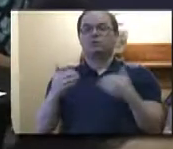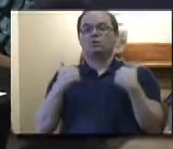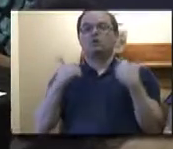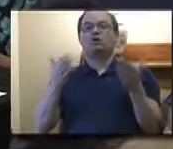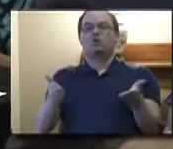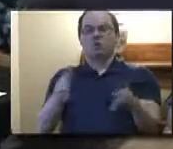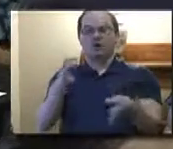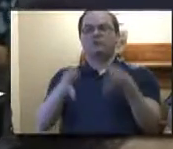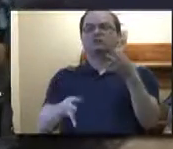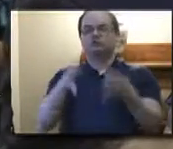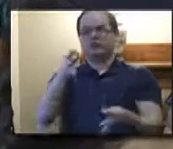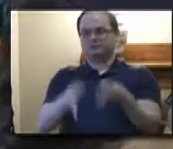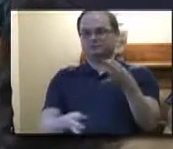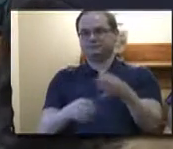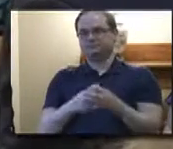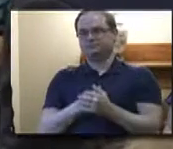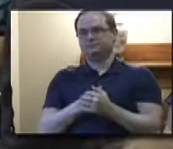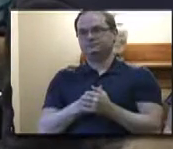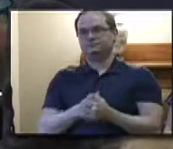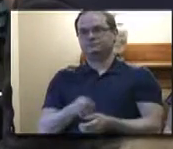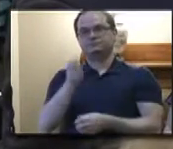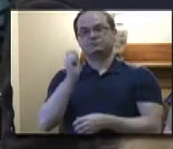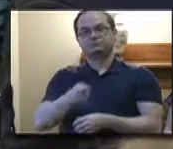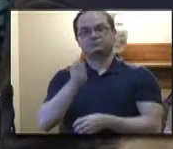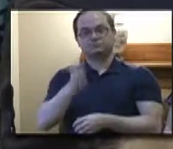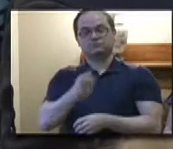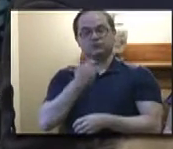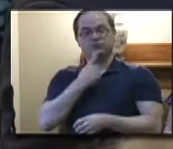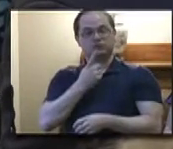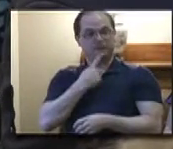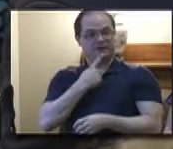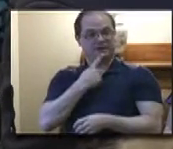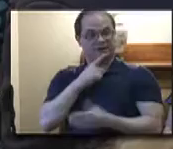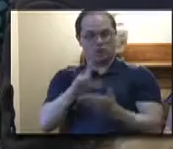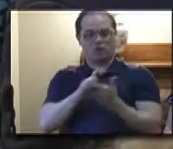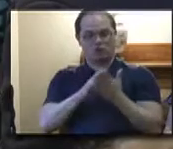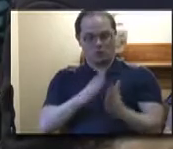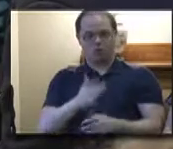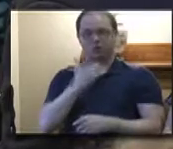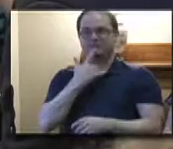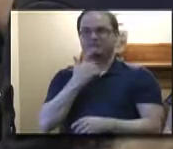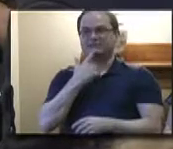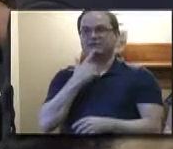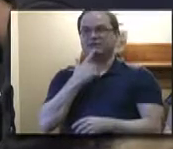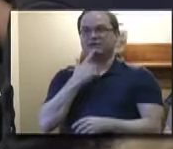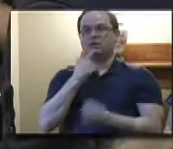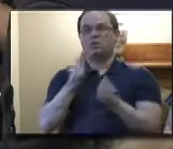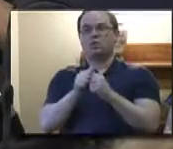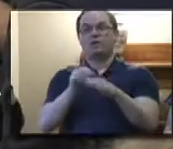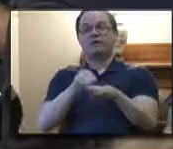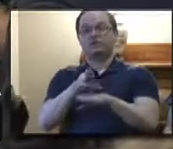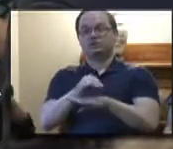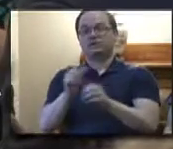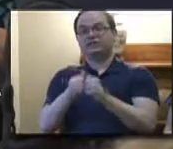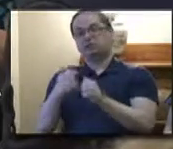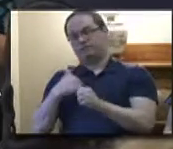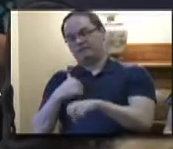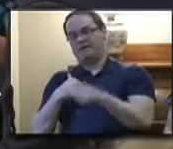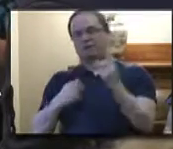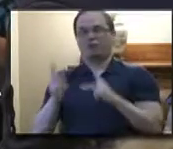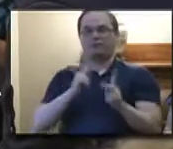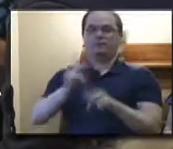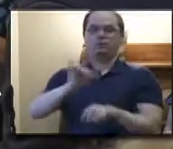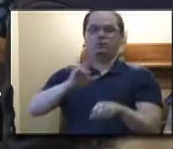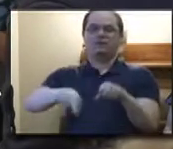ahead with the trial. And so the judge said, the lawyer said, you know, with consultation with me and with others, like